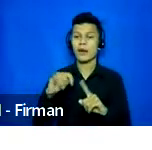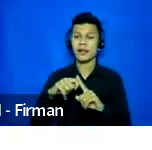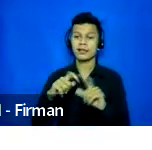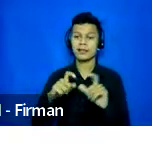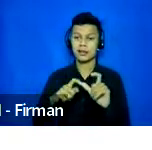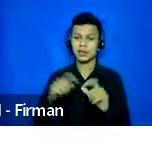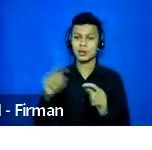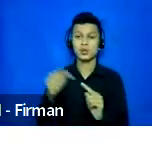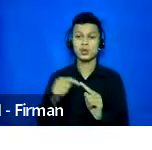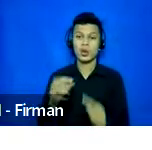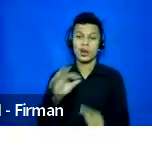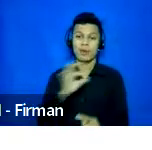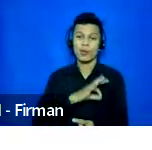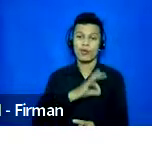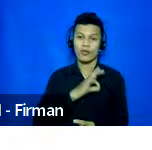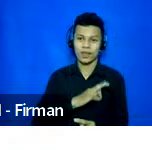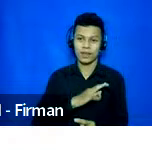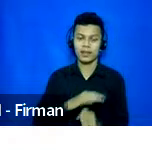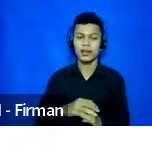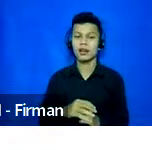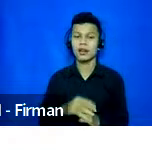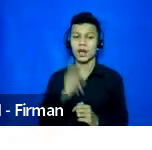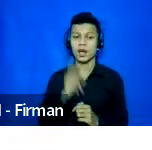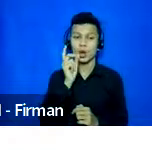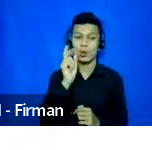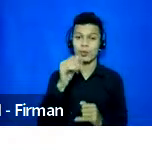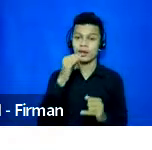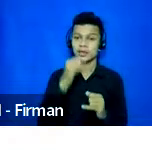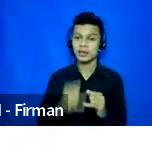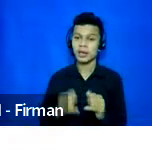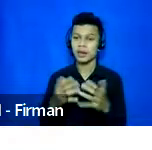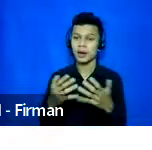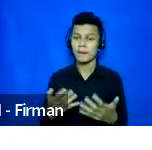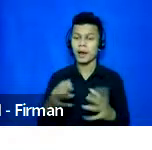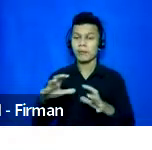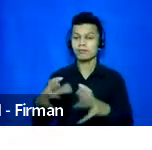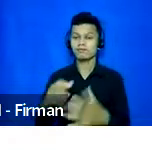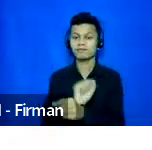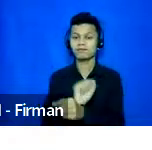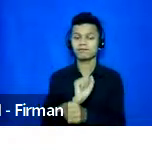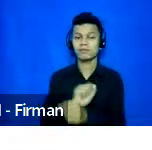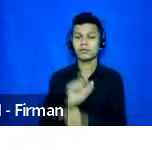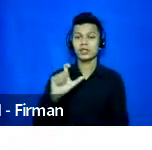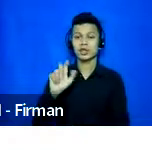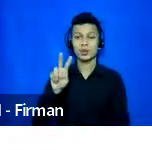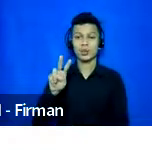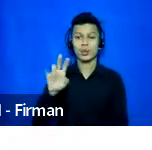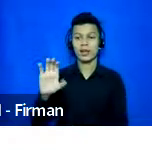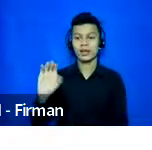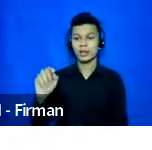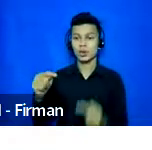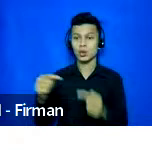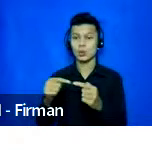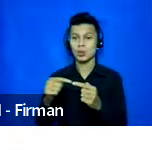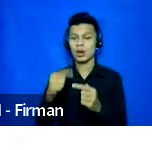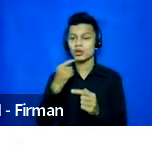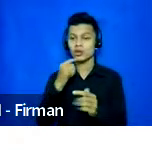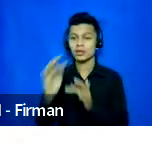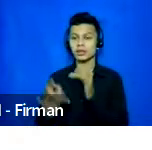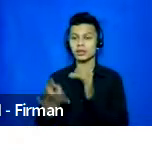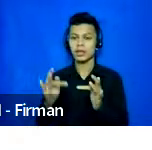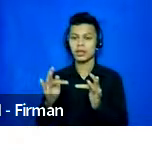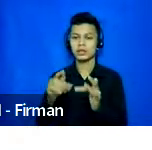the C20 working group on digitalizations, also wanting to recommend the